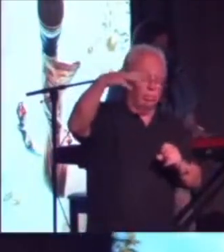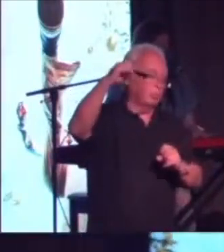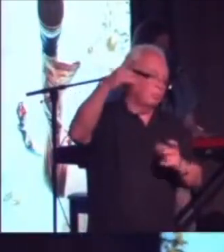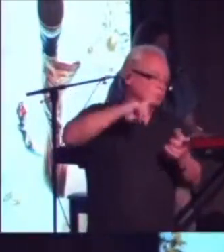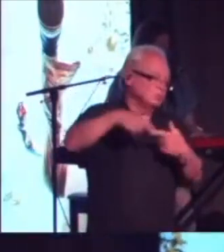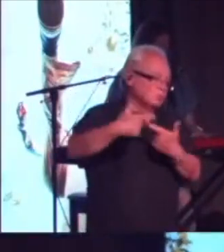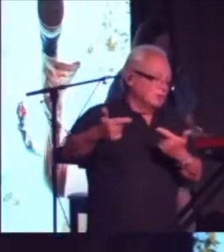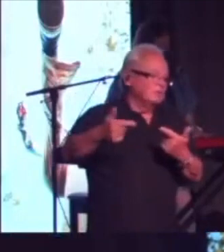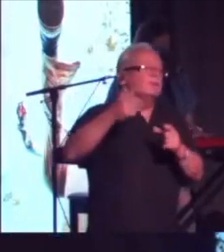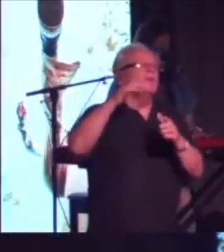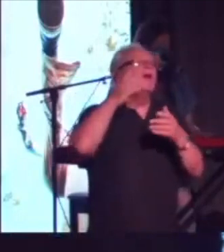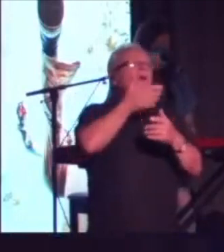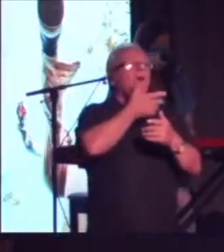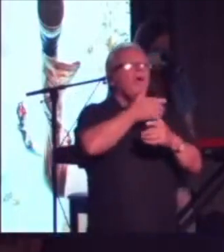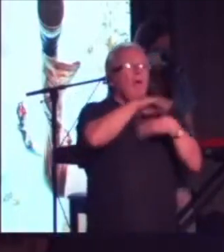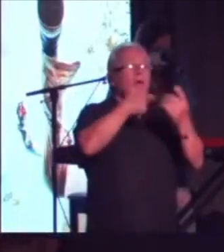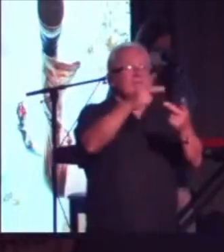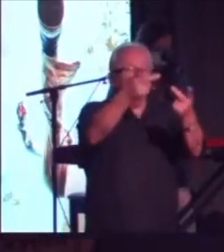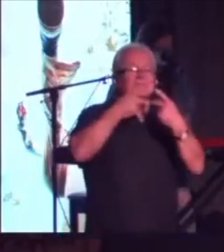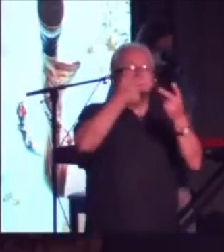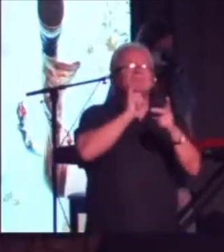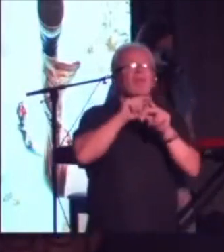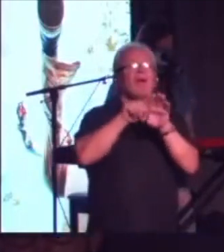out. That's Jesus.